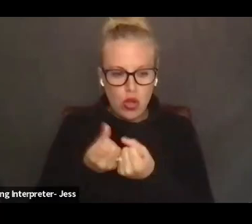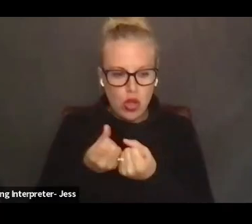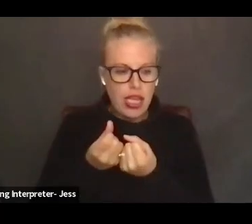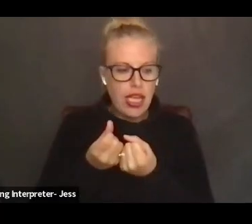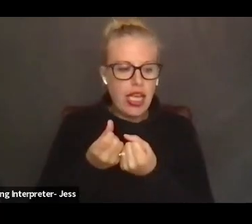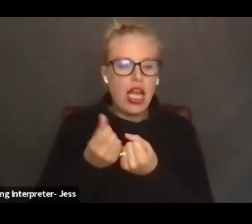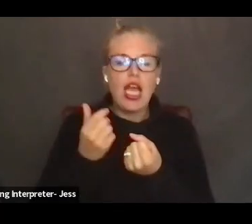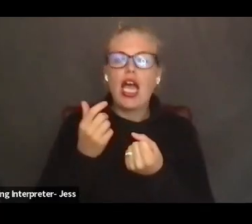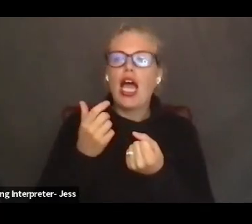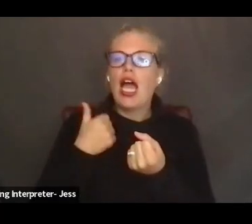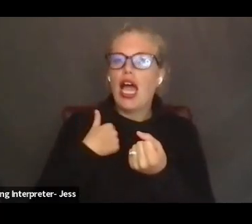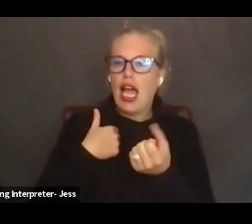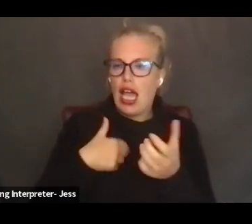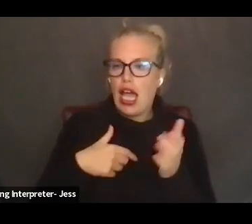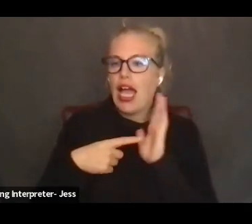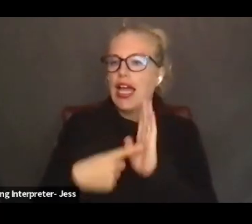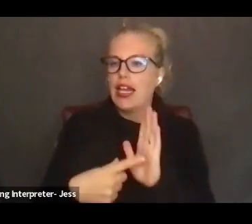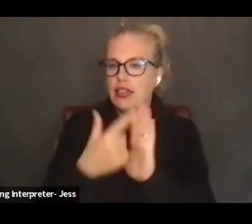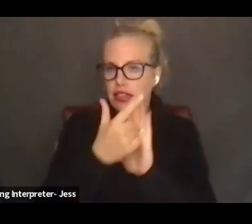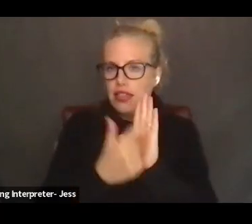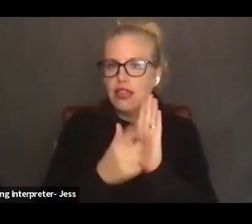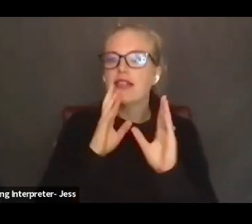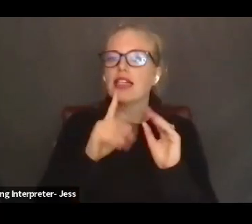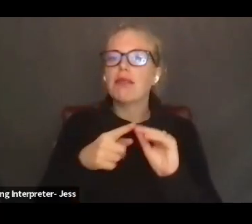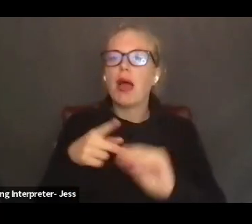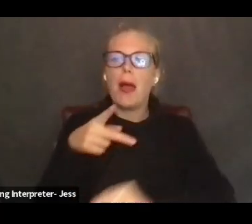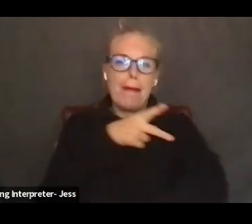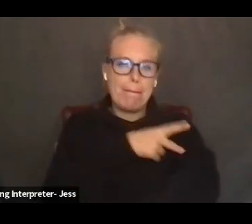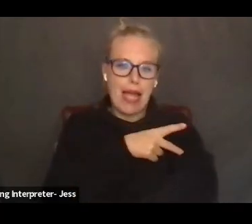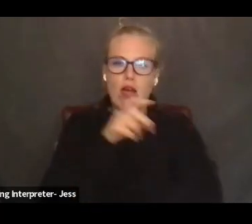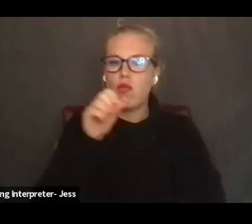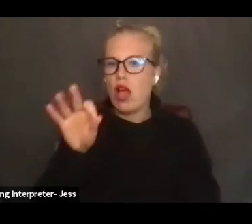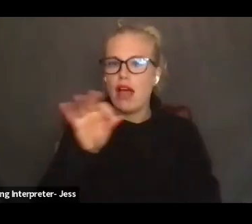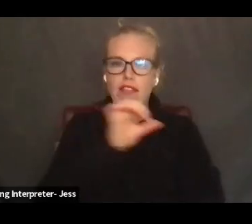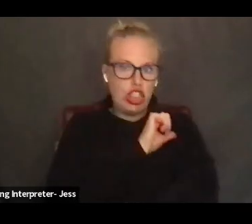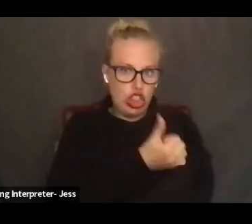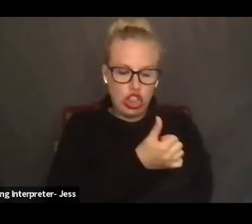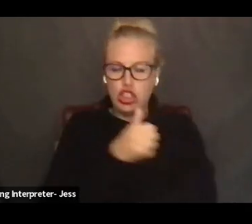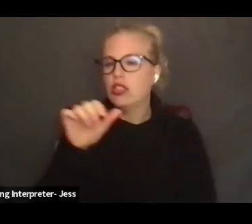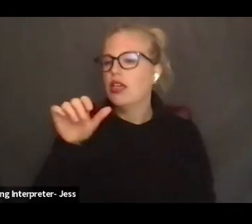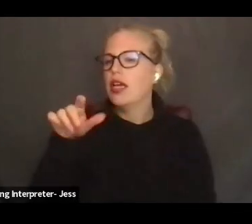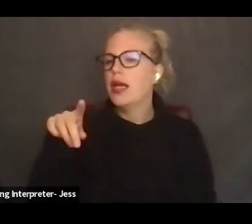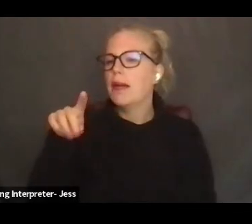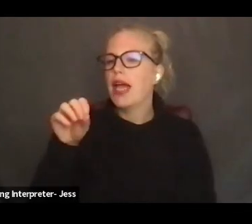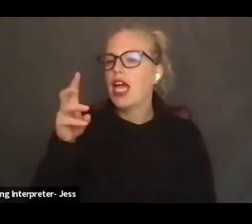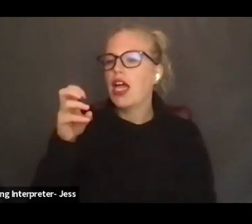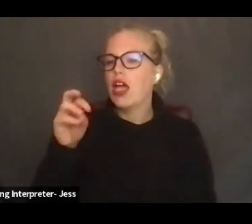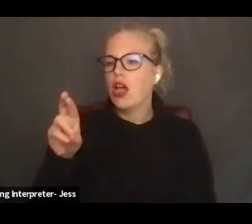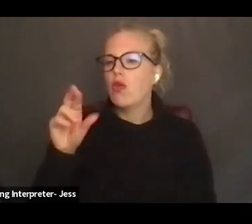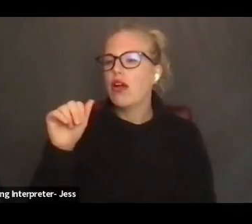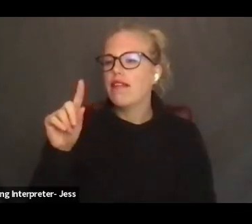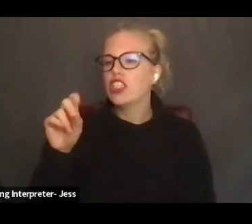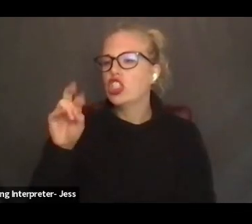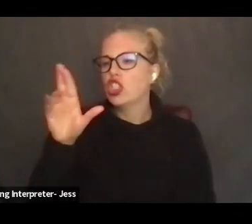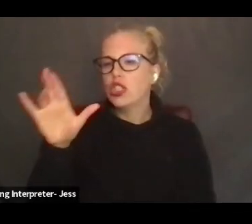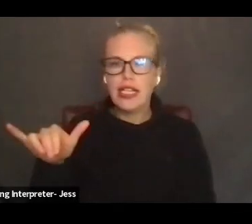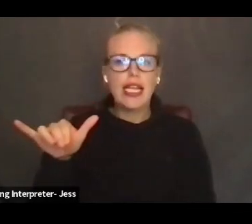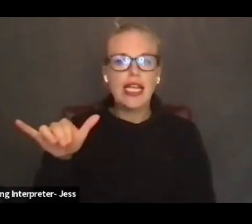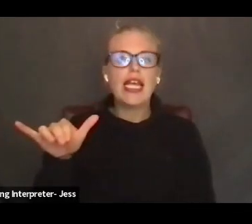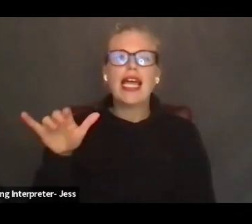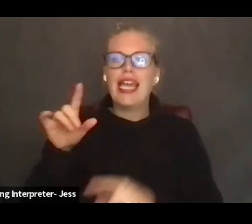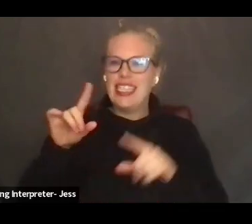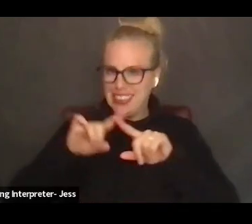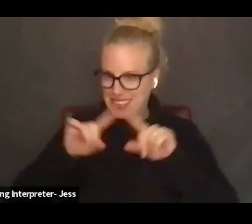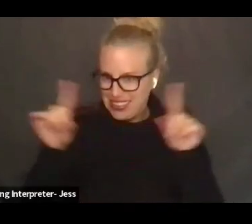attorney, I talked about the capacity for power of attorneys, and that is different than the capacity to do a healthcare directive. So that's a